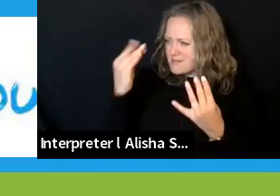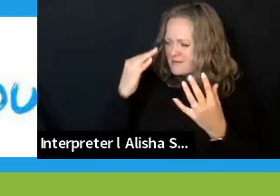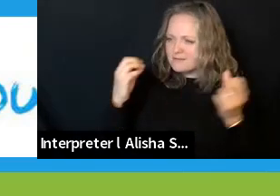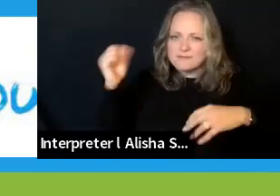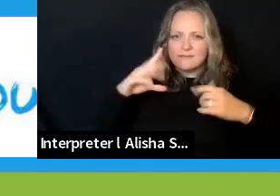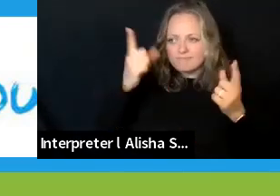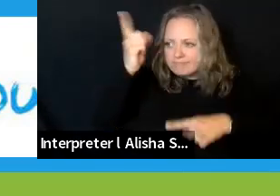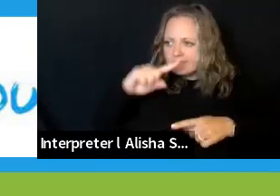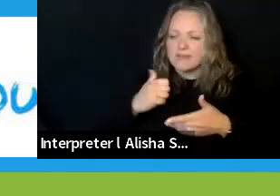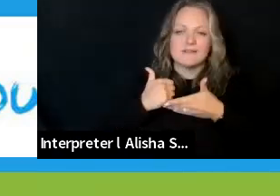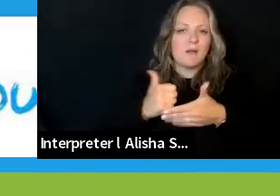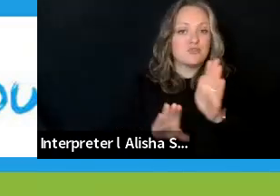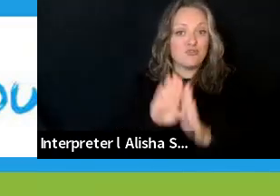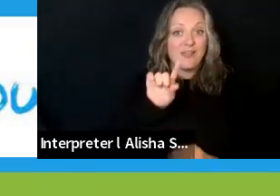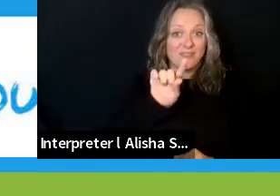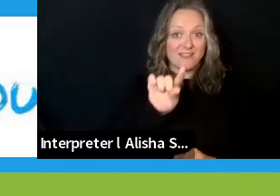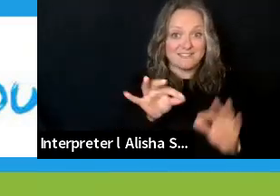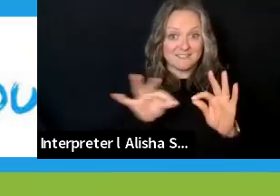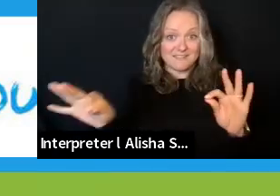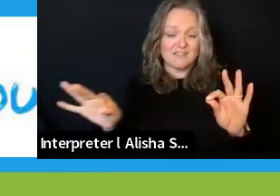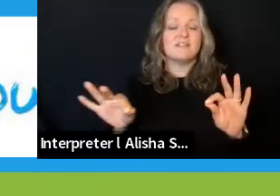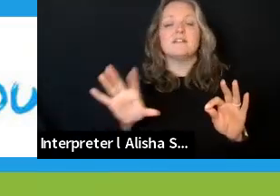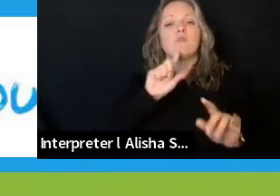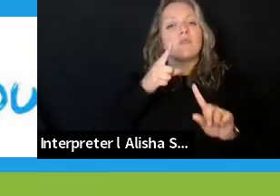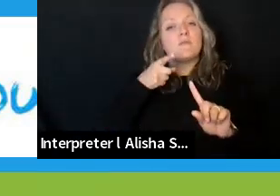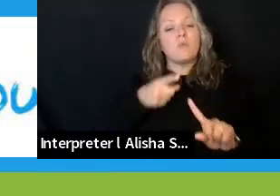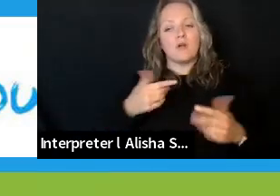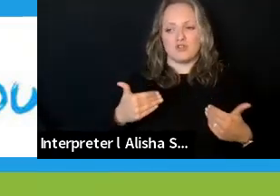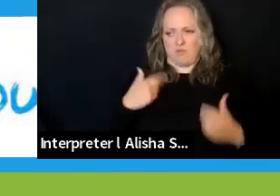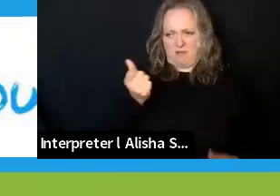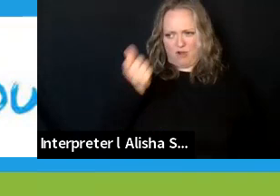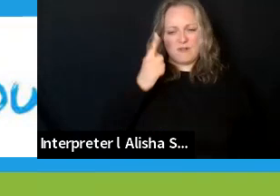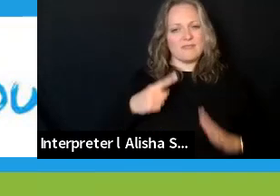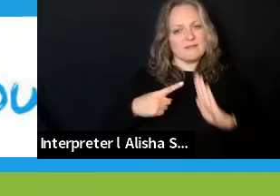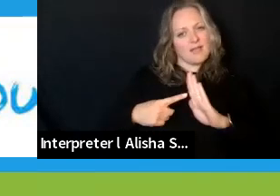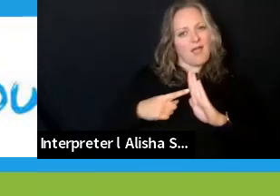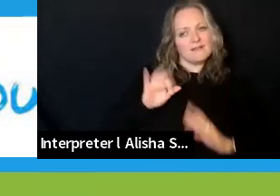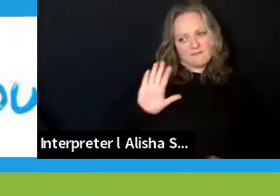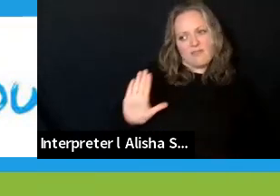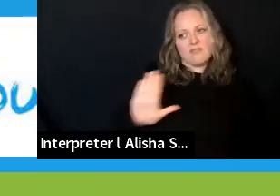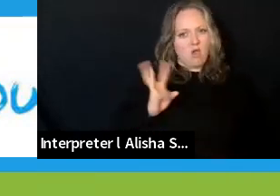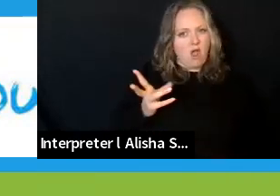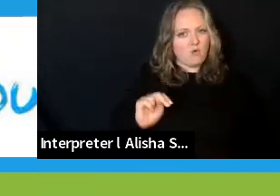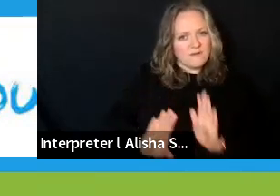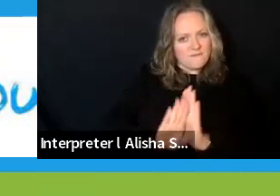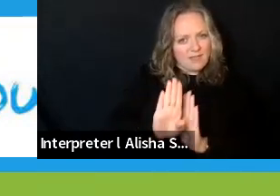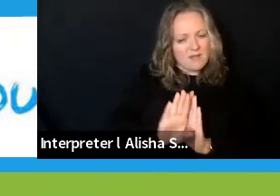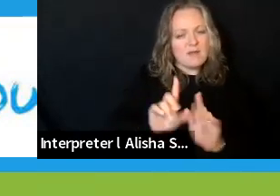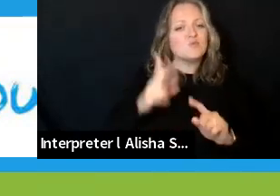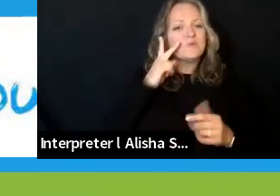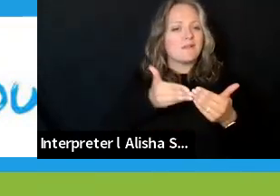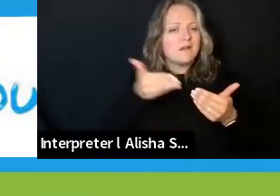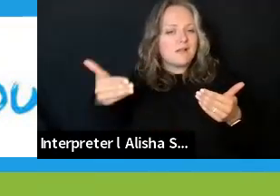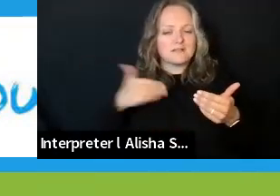So put simply, youth understand the science of their development. But in the next slide, you'll see a longer